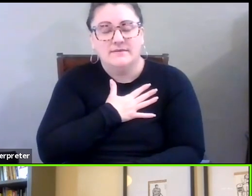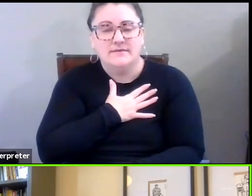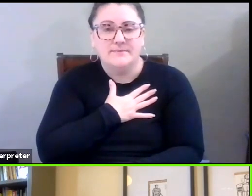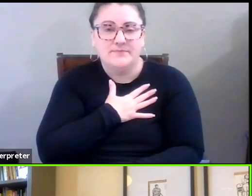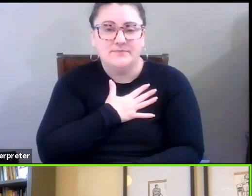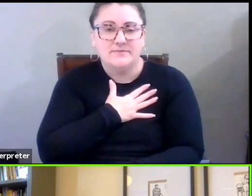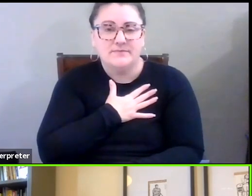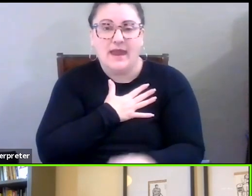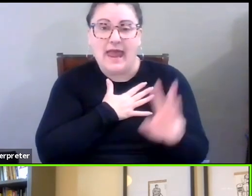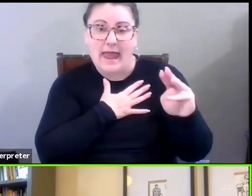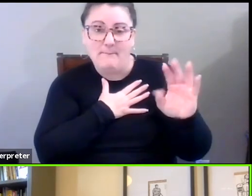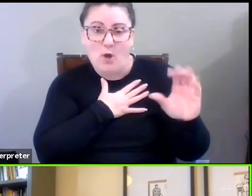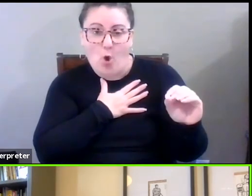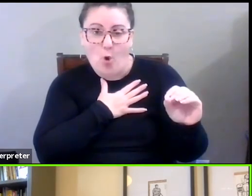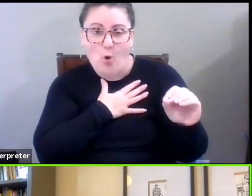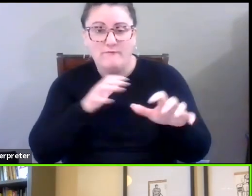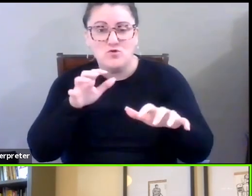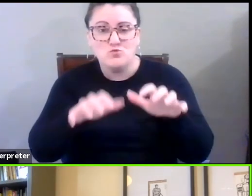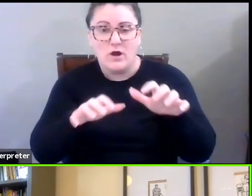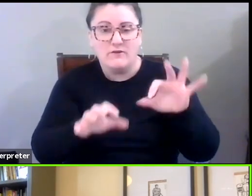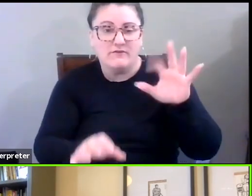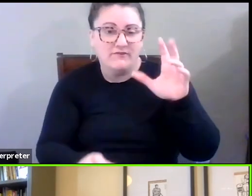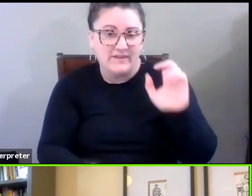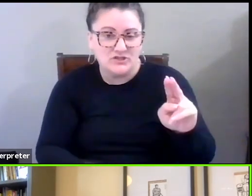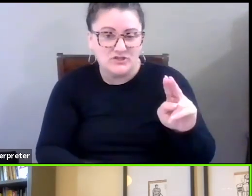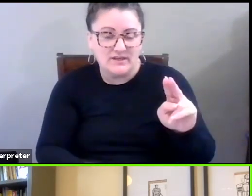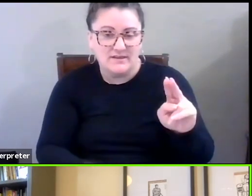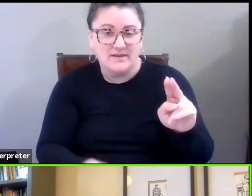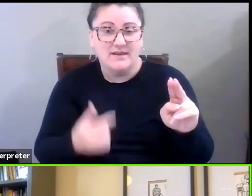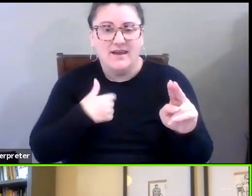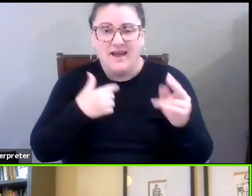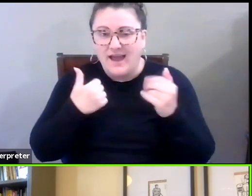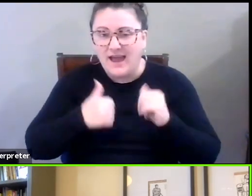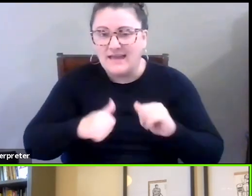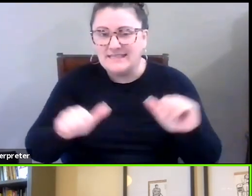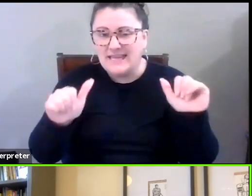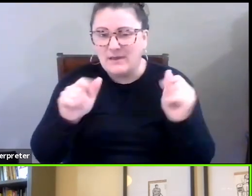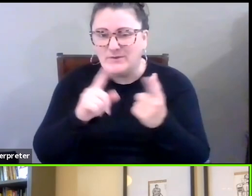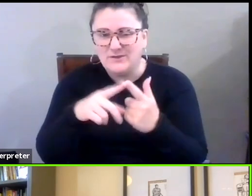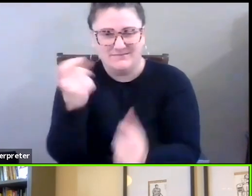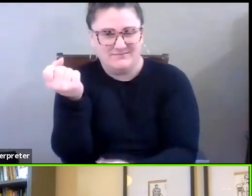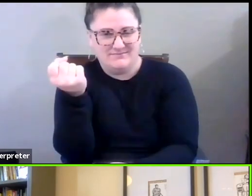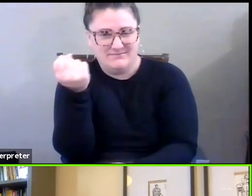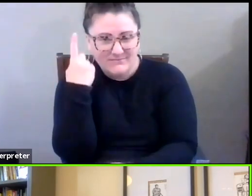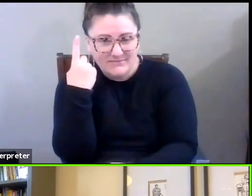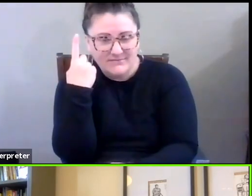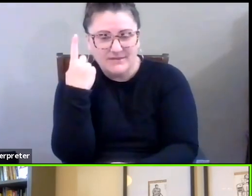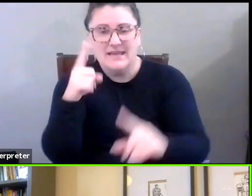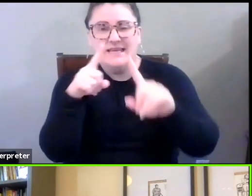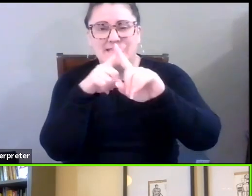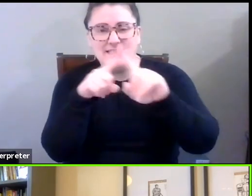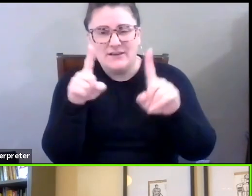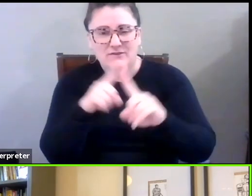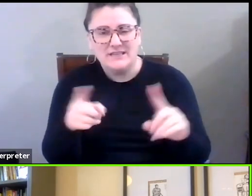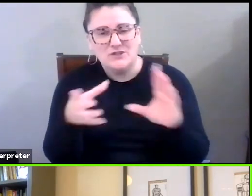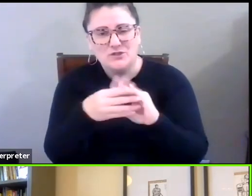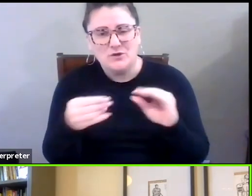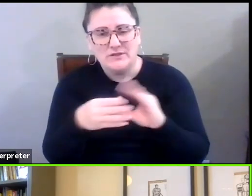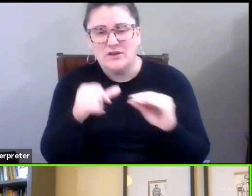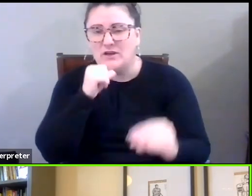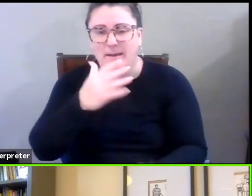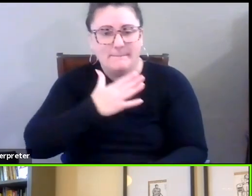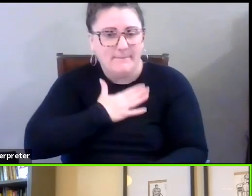my MO as a writer of fiction. It's an attempt to understand different stories that are not my